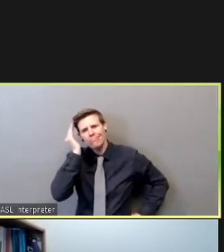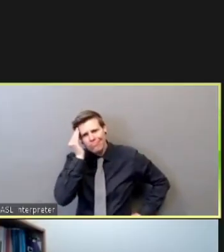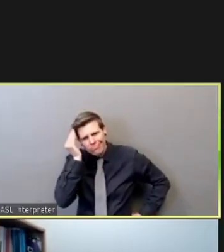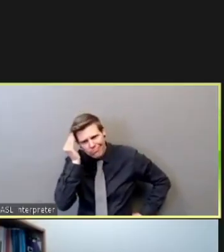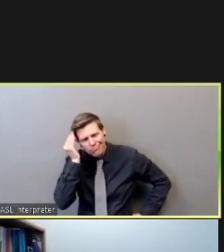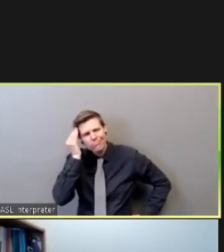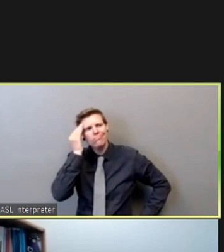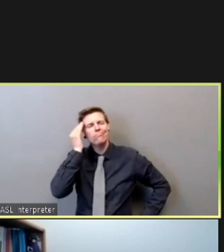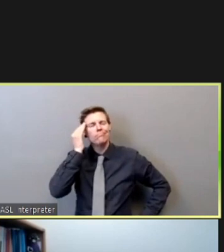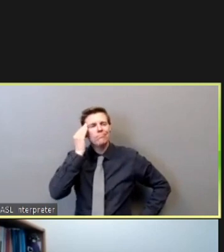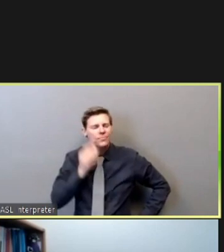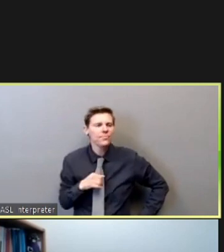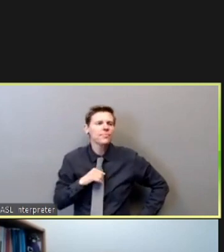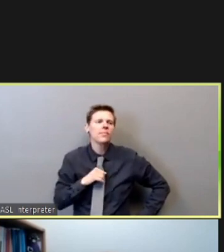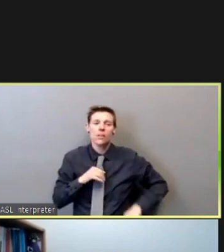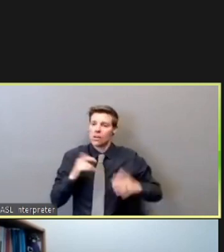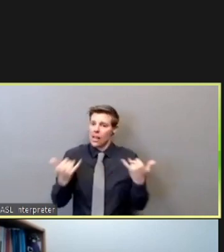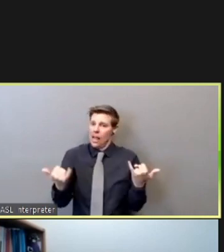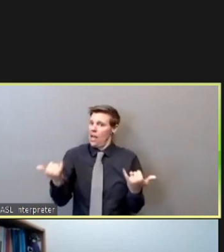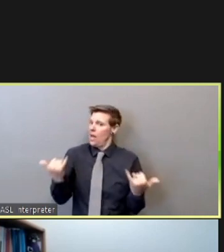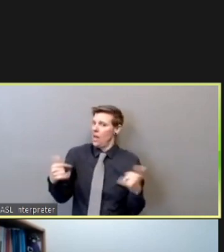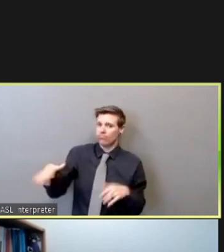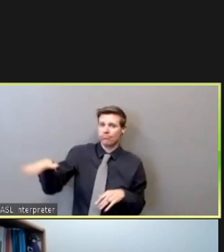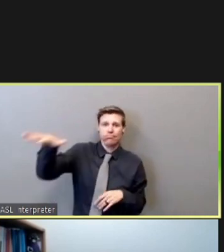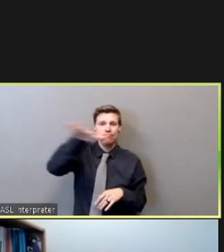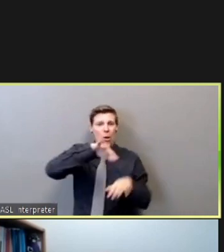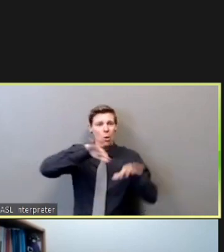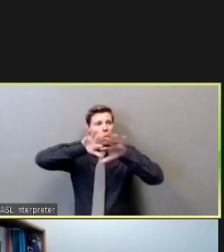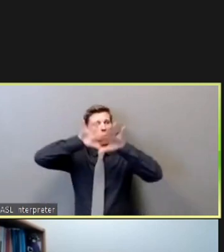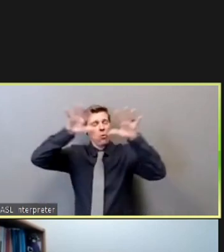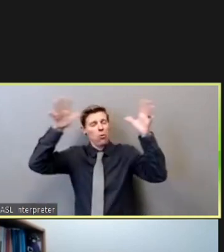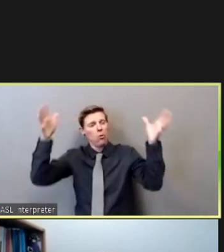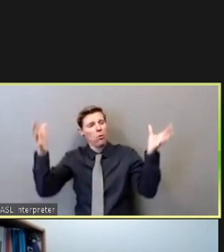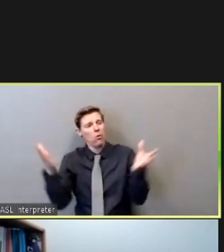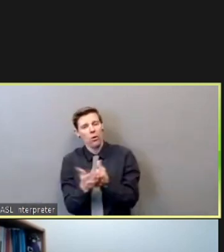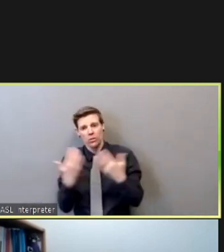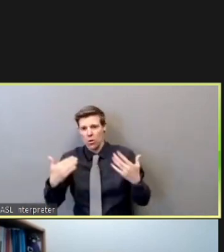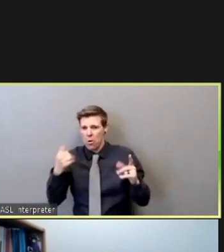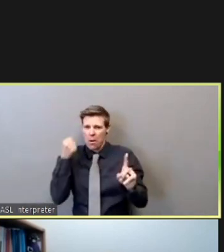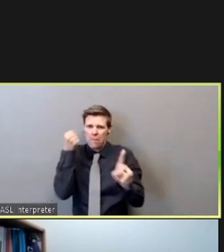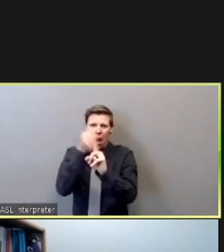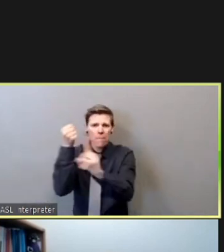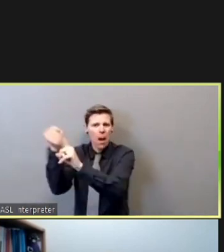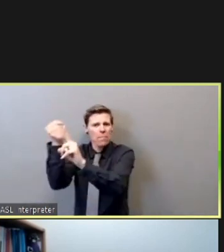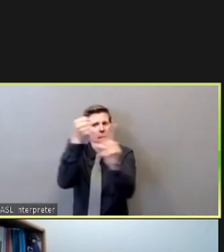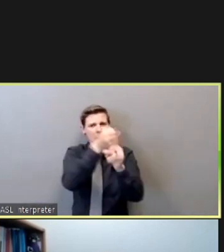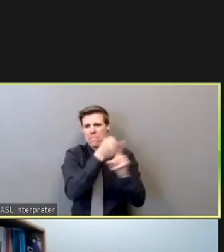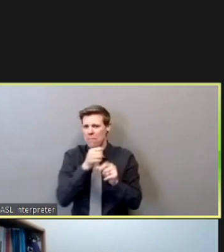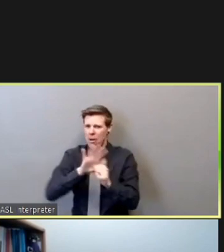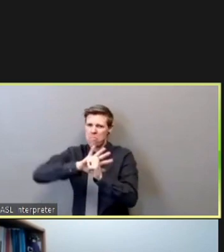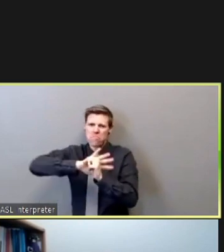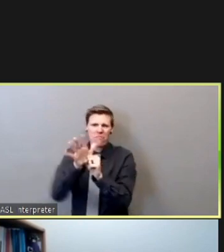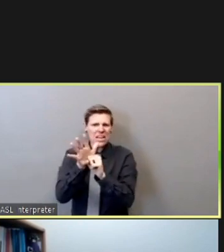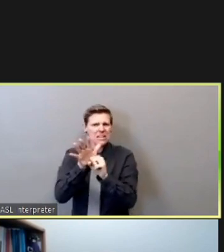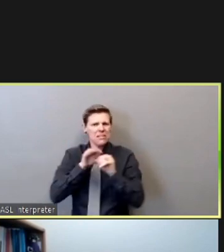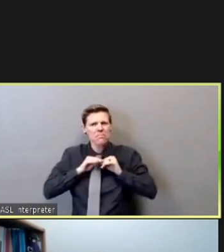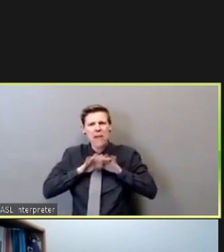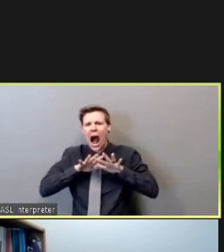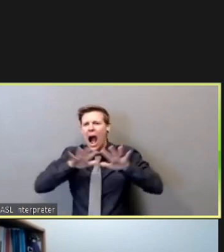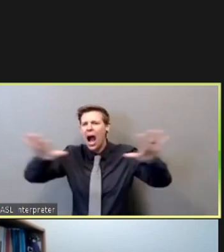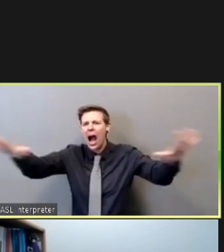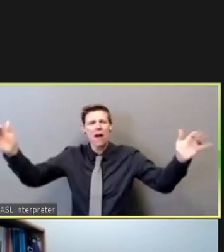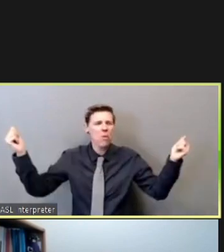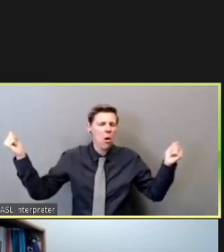or globally, we have all been affected by this pandemic. Since this new or